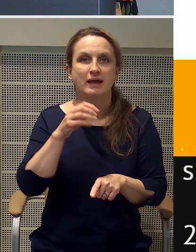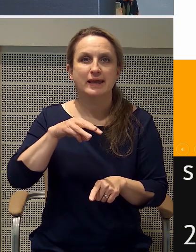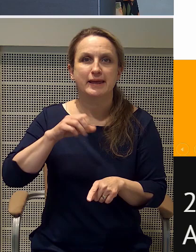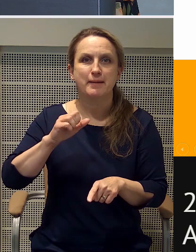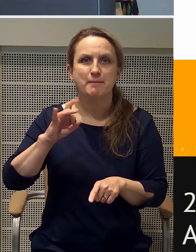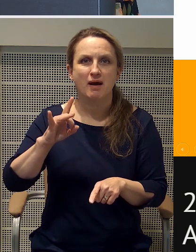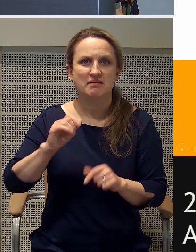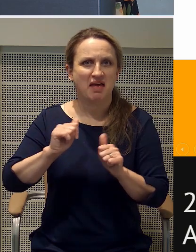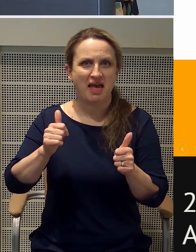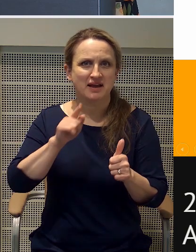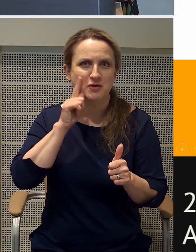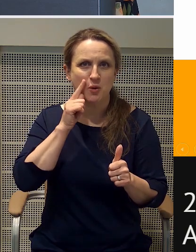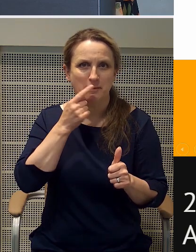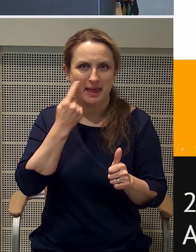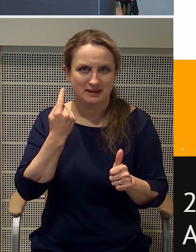and